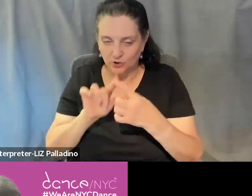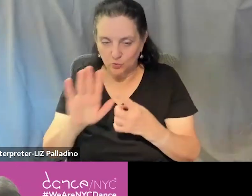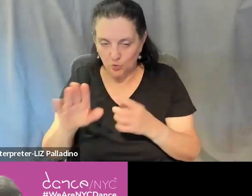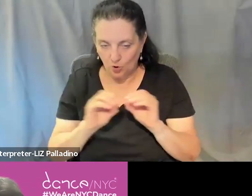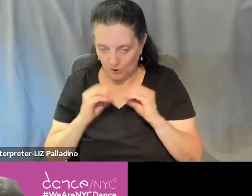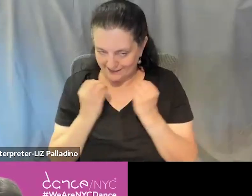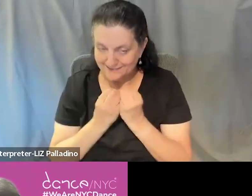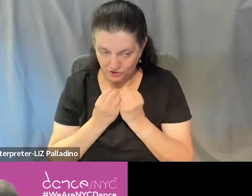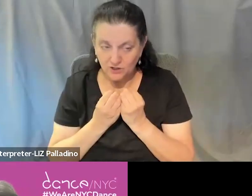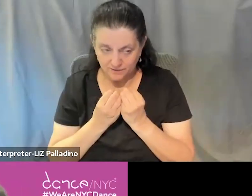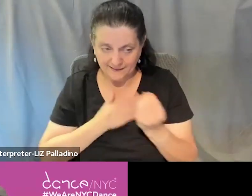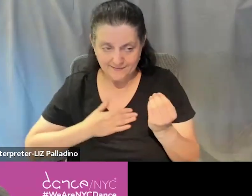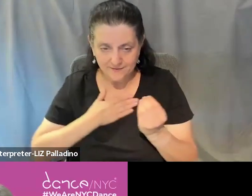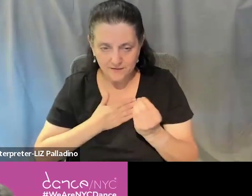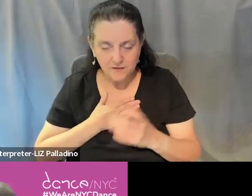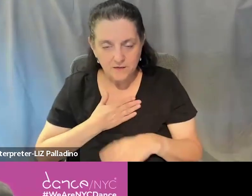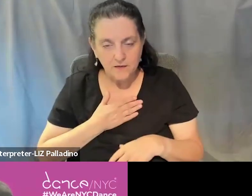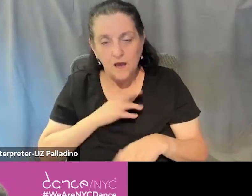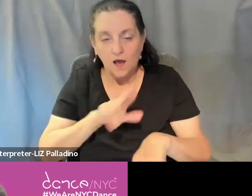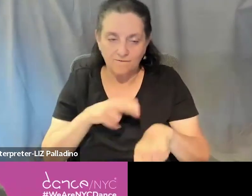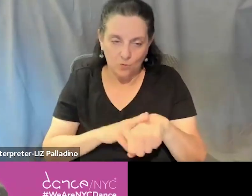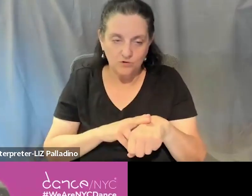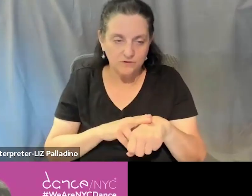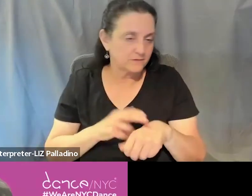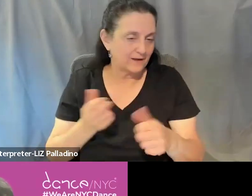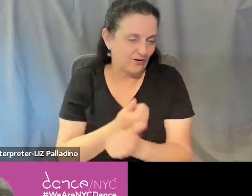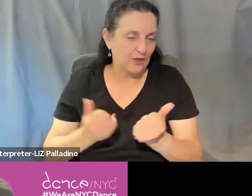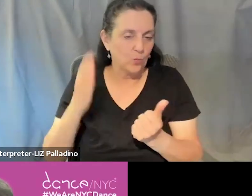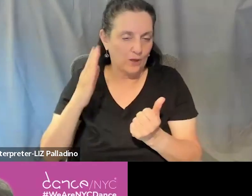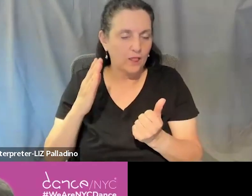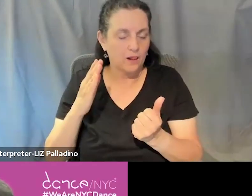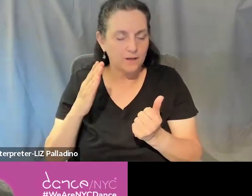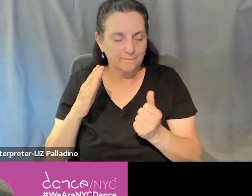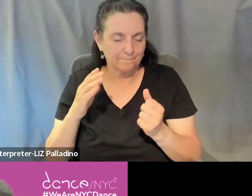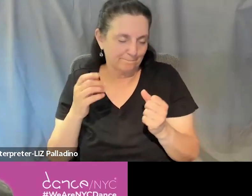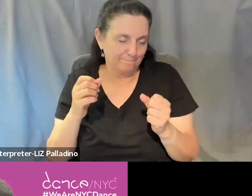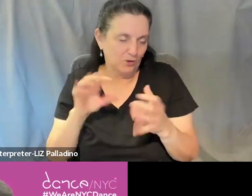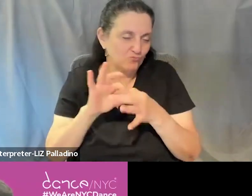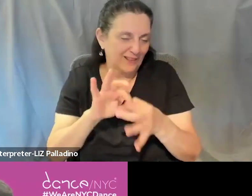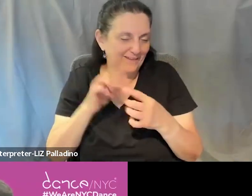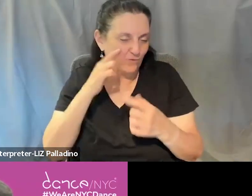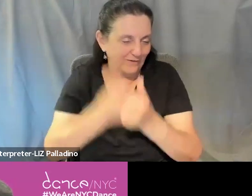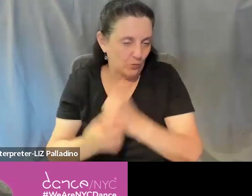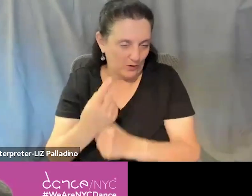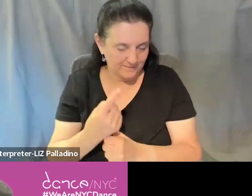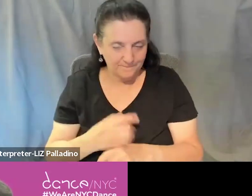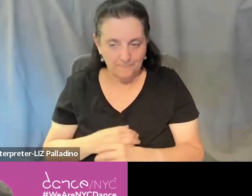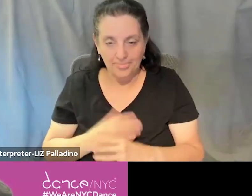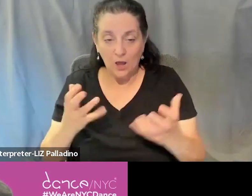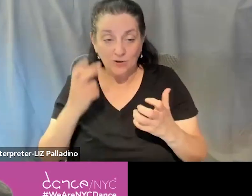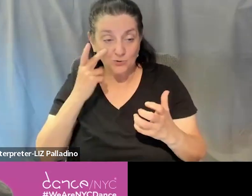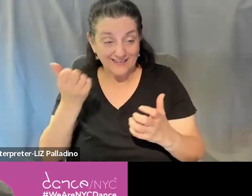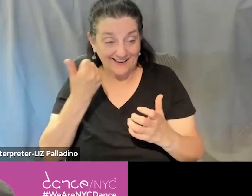your organization. Of course, those things relate. So I'm going to just drop down here to see if we have